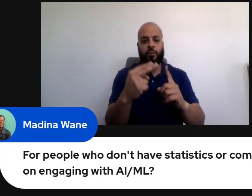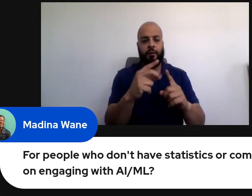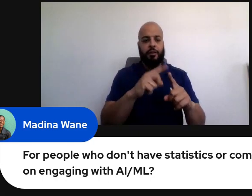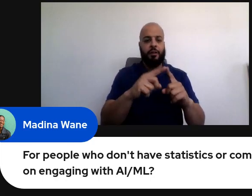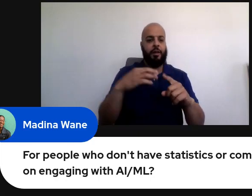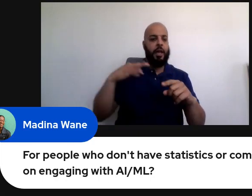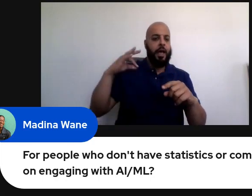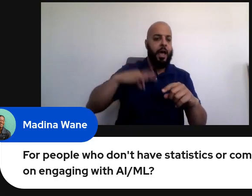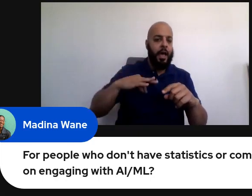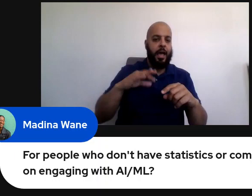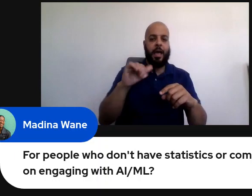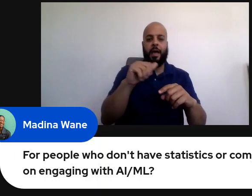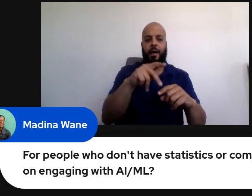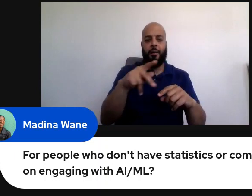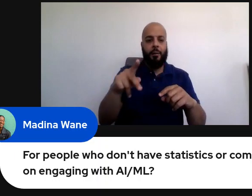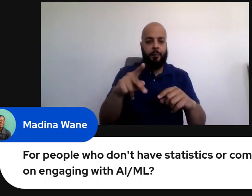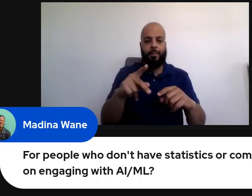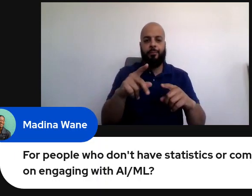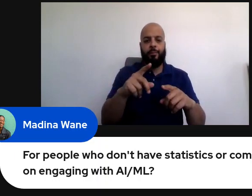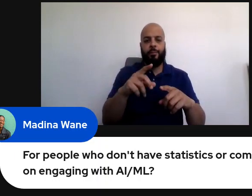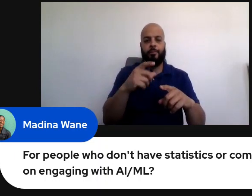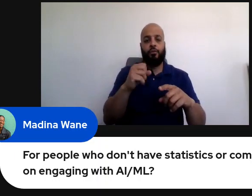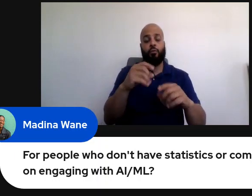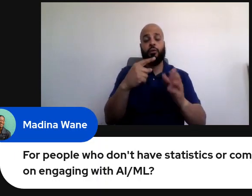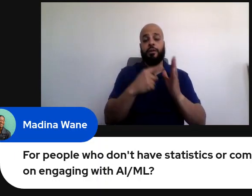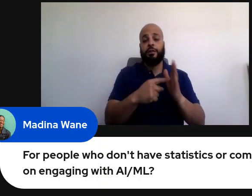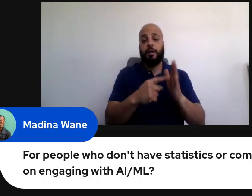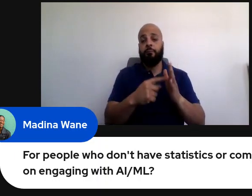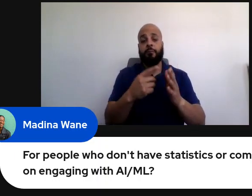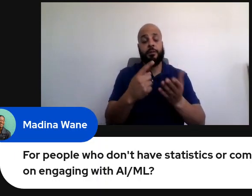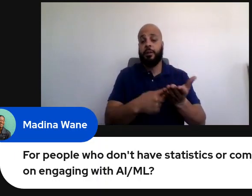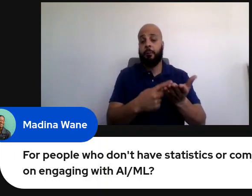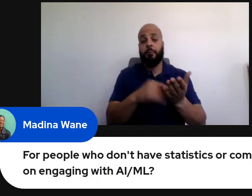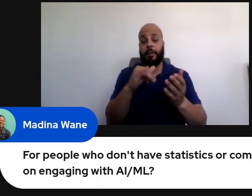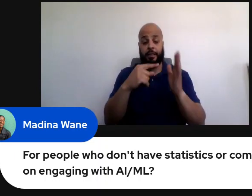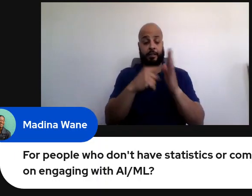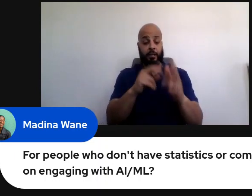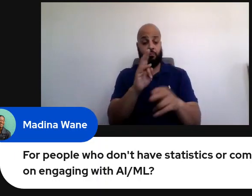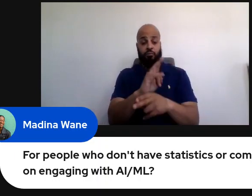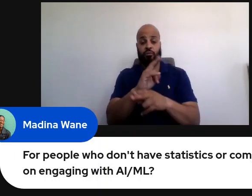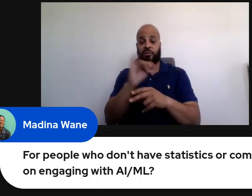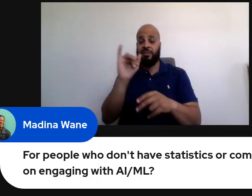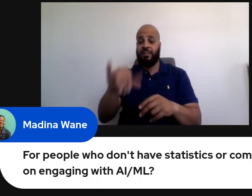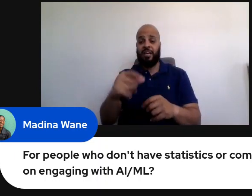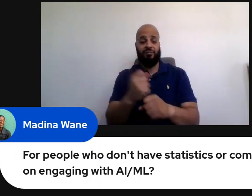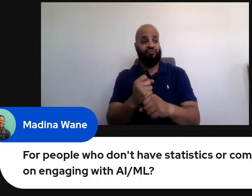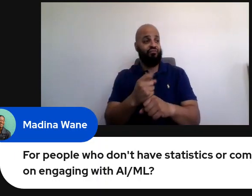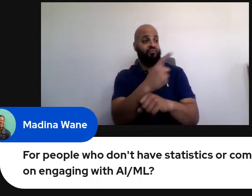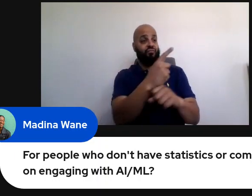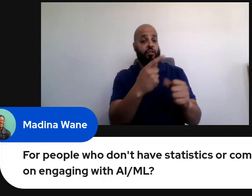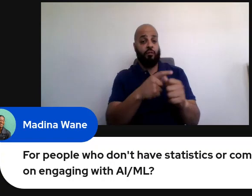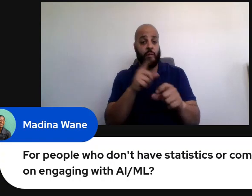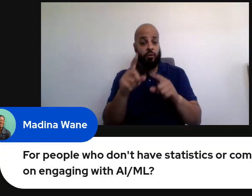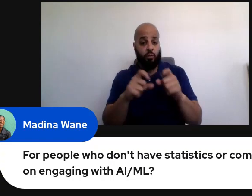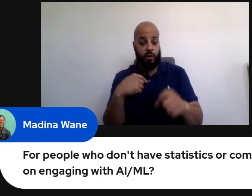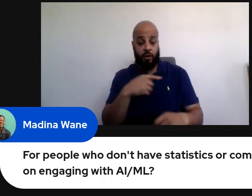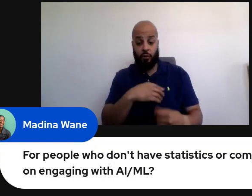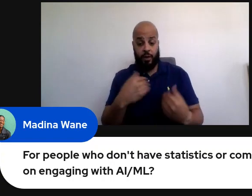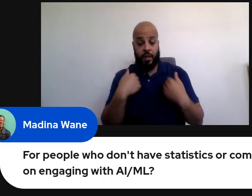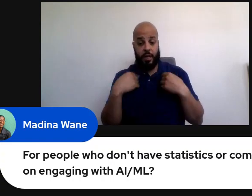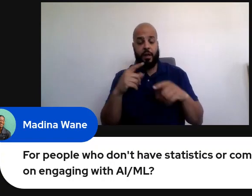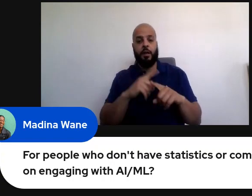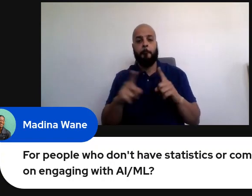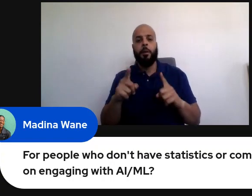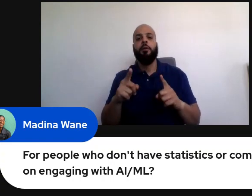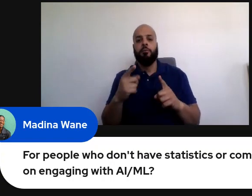So sometimes the examples used can be really far away from the questions we have, but you